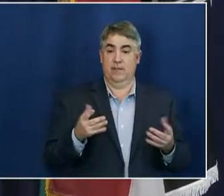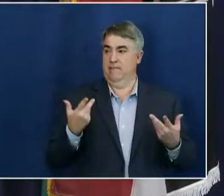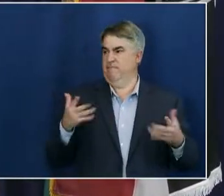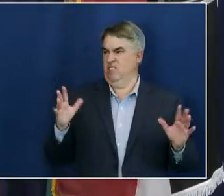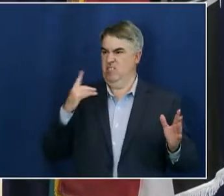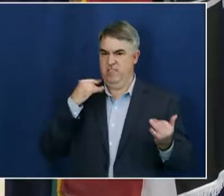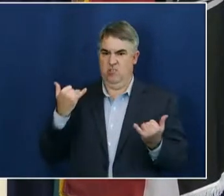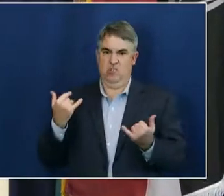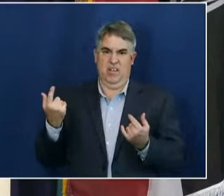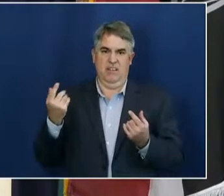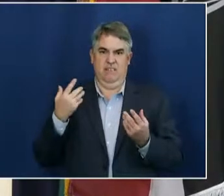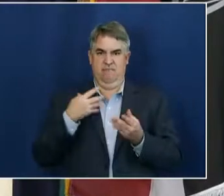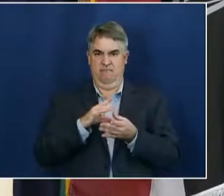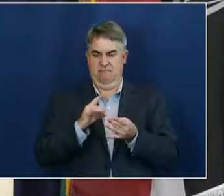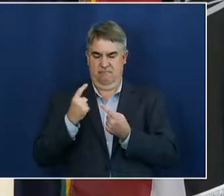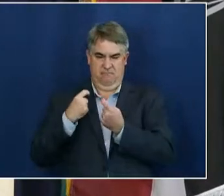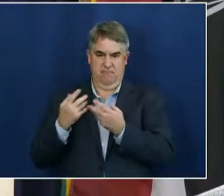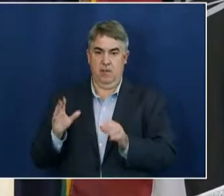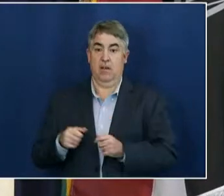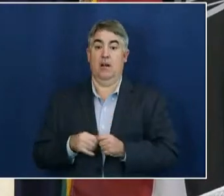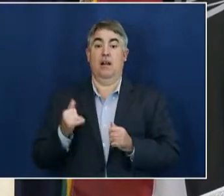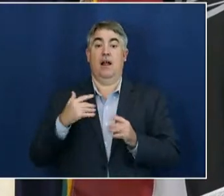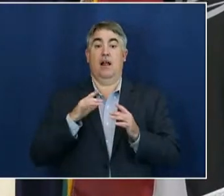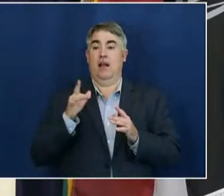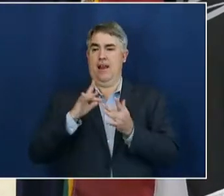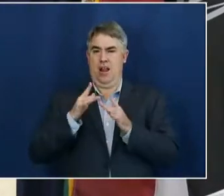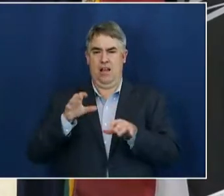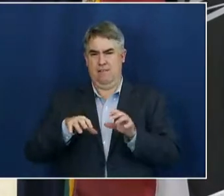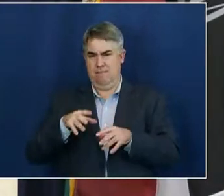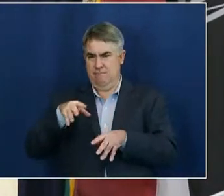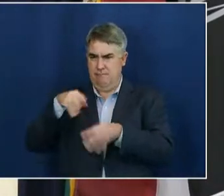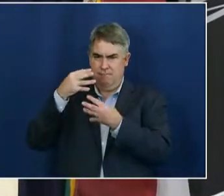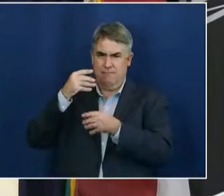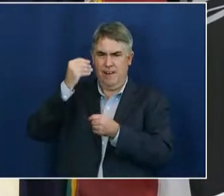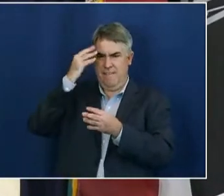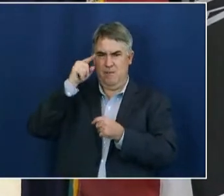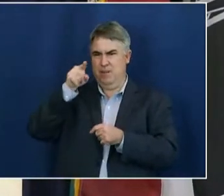for today. Our dashboards will continue to update along with the